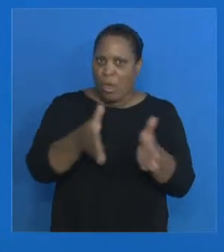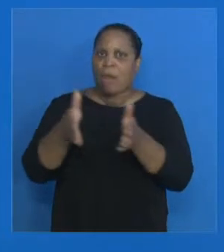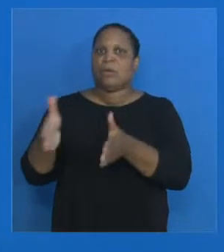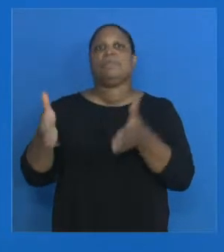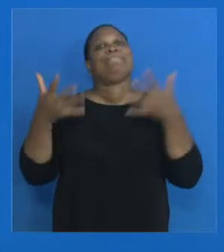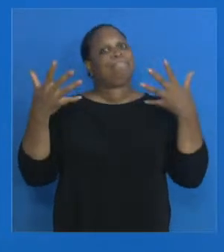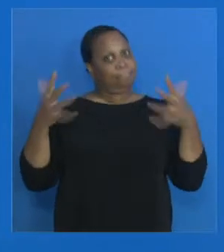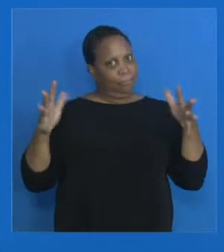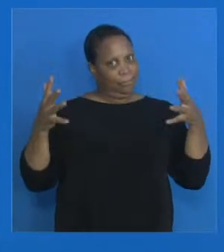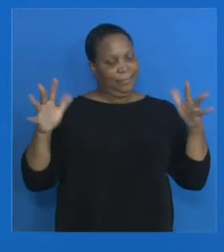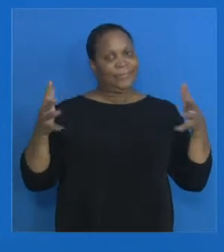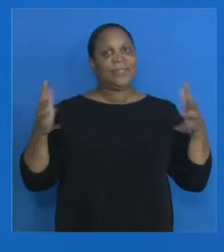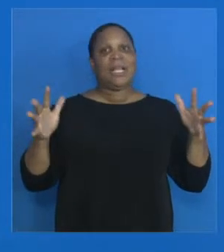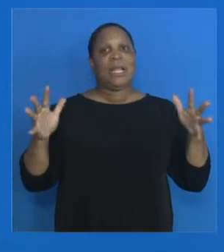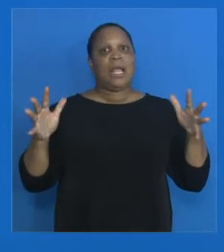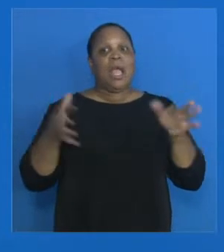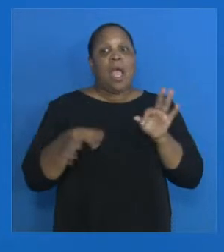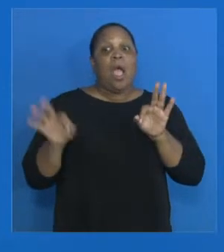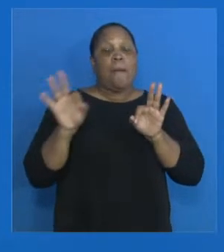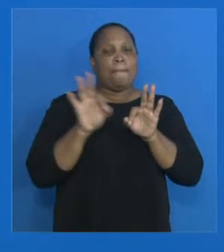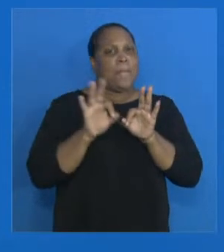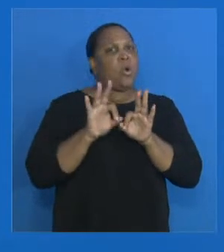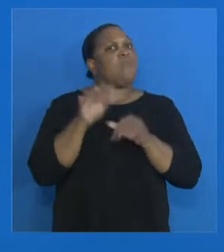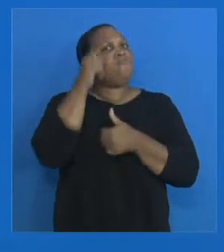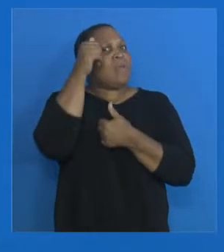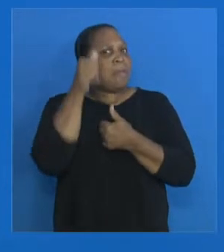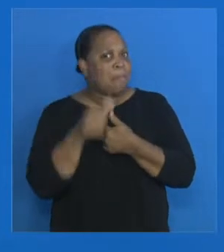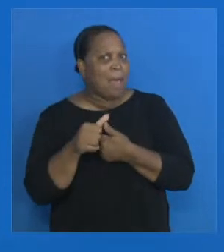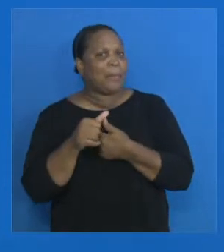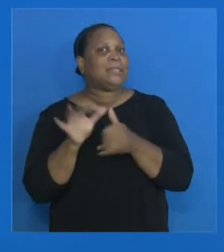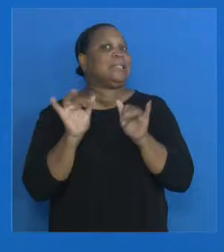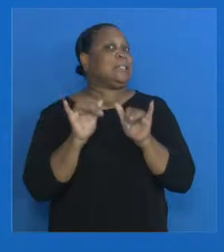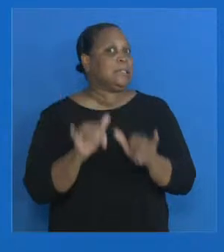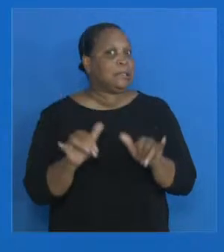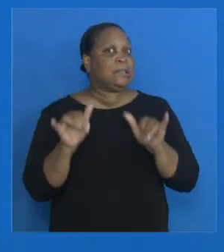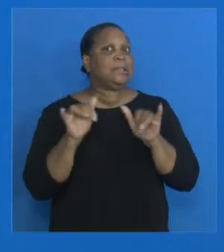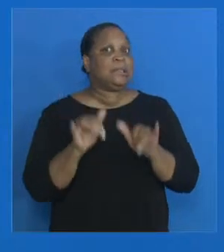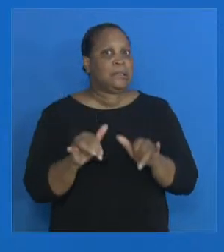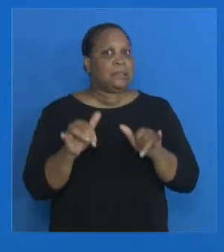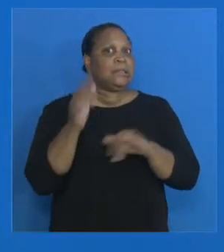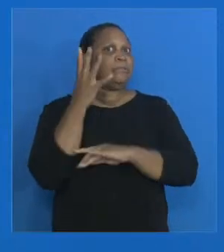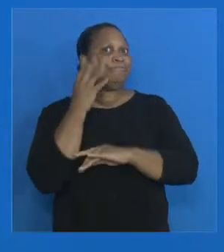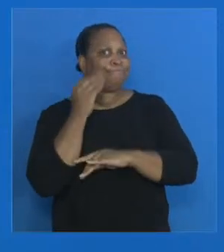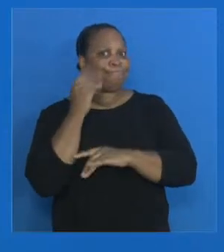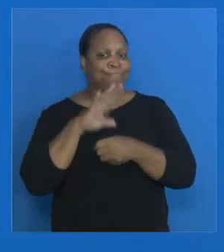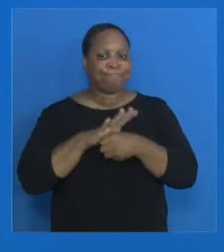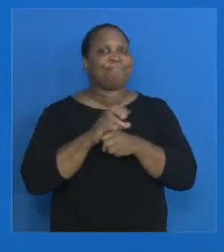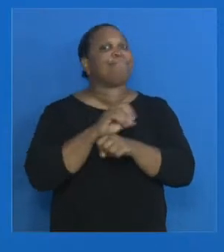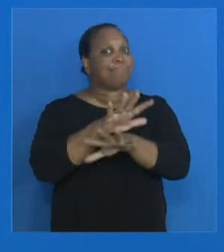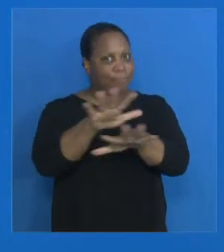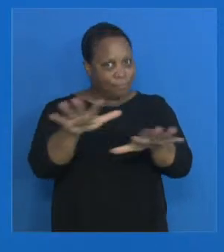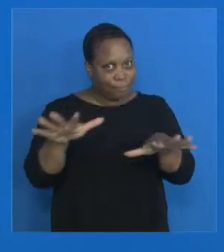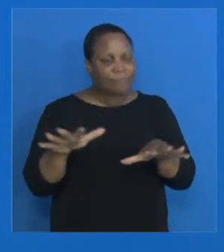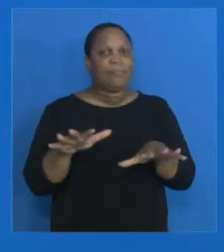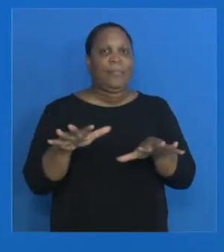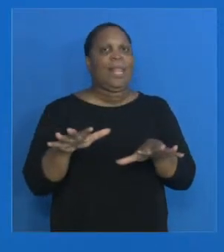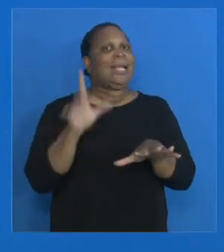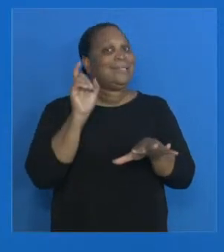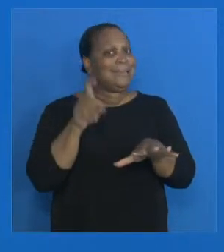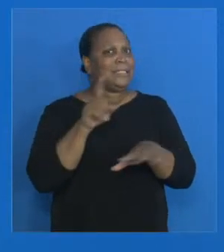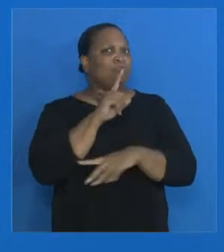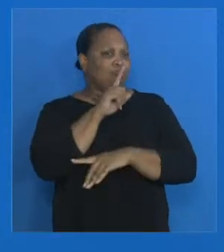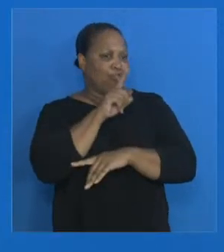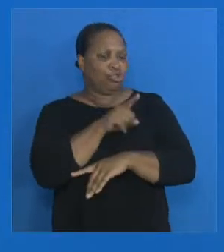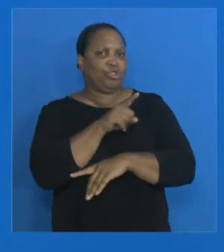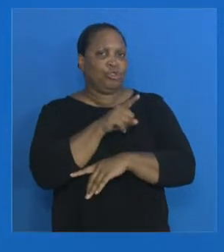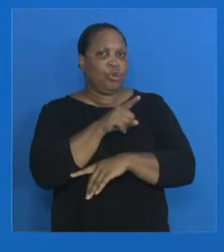complete. An important point to remember is that we are still in the throes of the COVID-19 pandemic, and we need to ensure